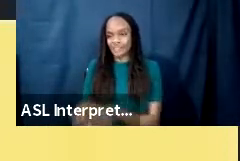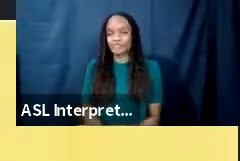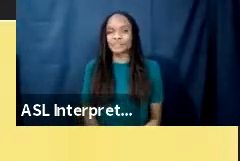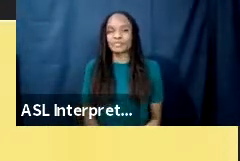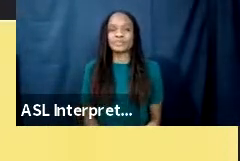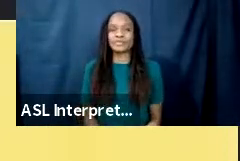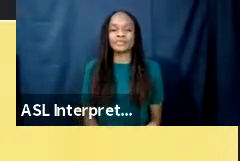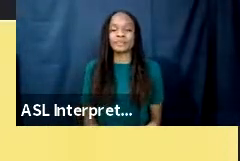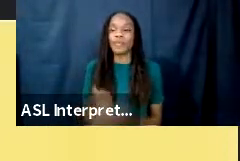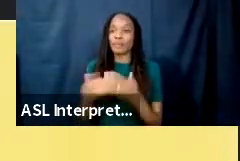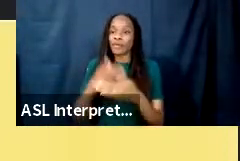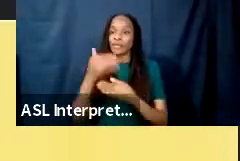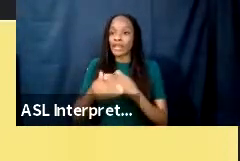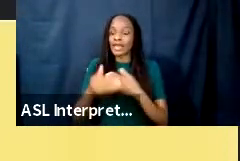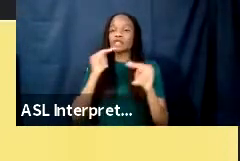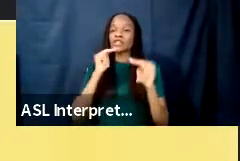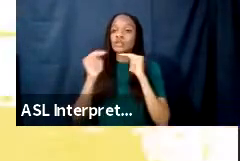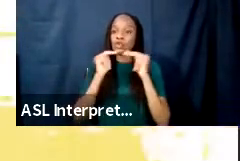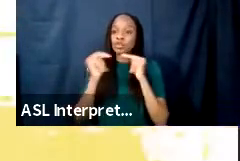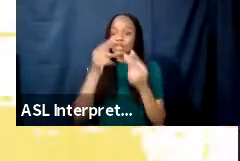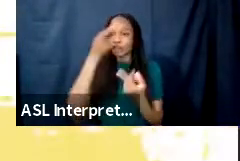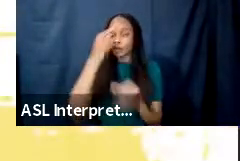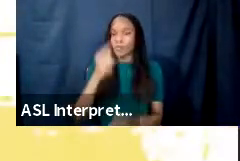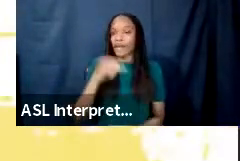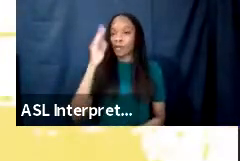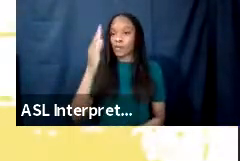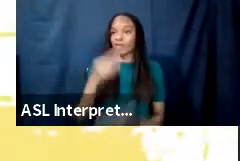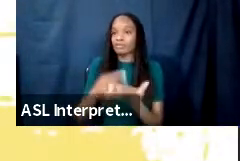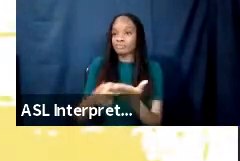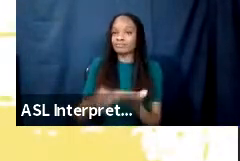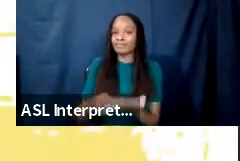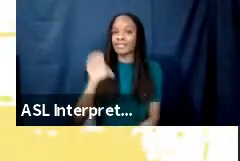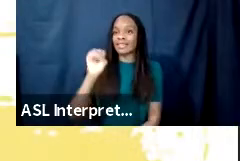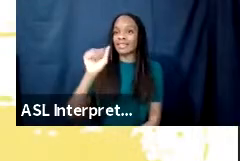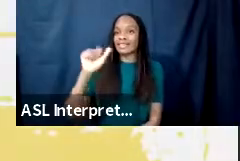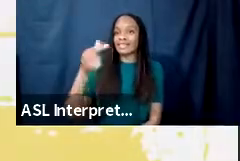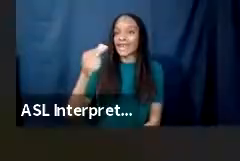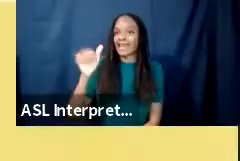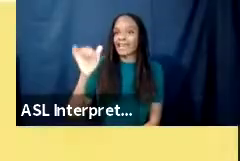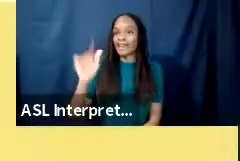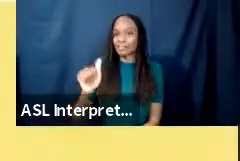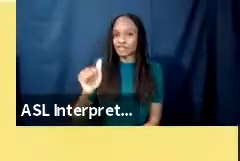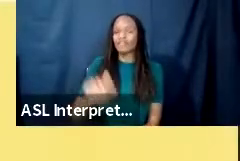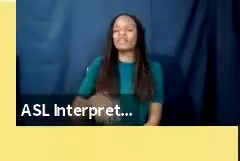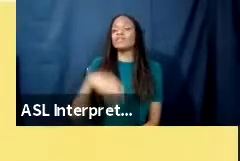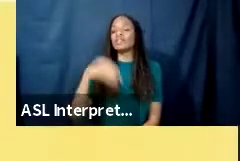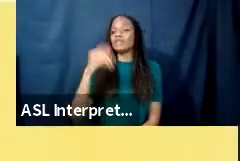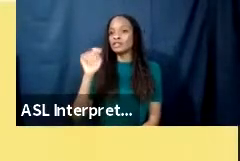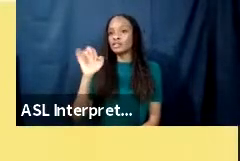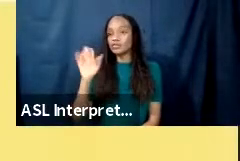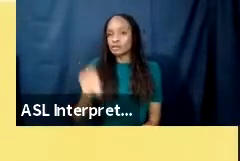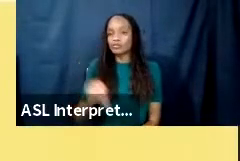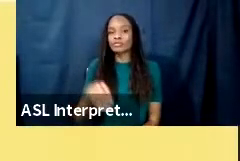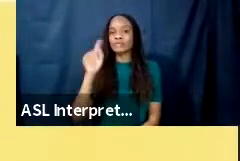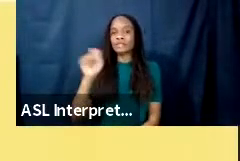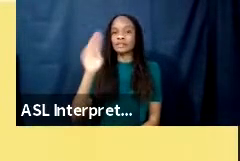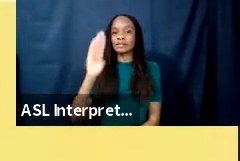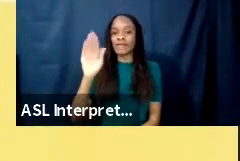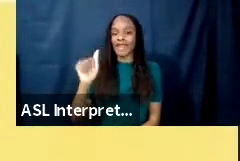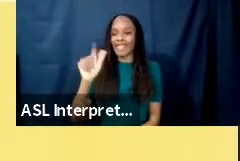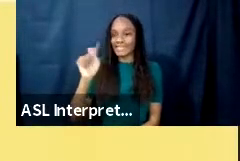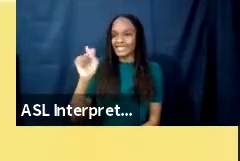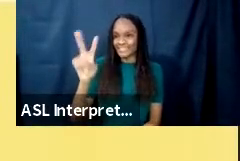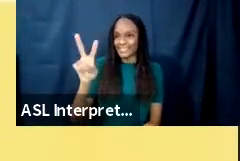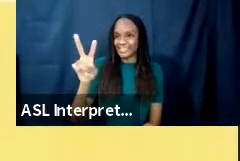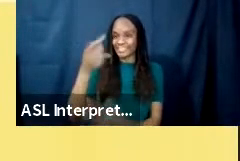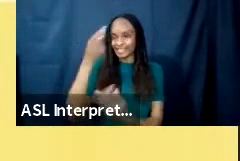The next negotiated agreement that I'll talk about is the SAG-AFTRA Television Agreement, often called the TVA. The television agreement